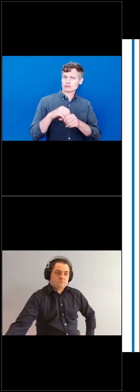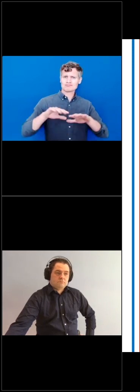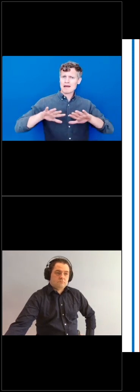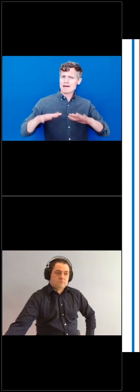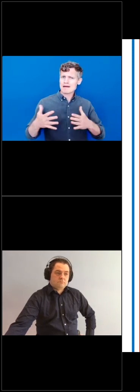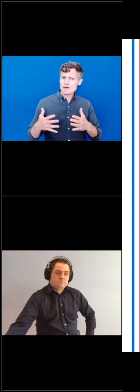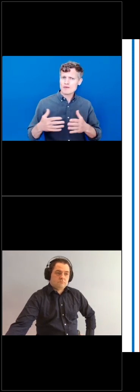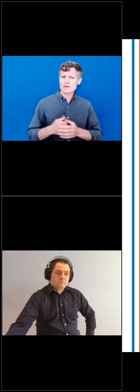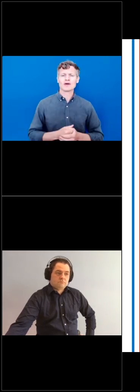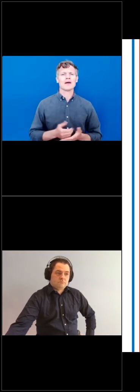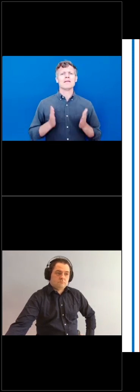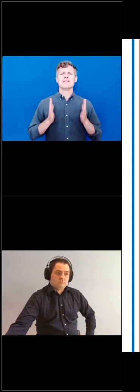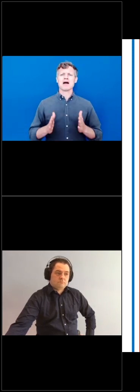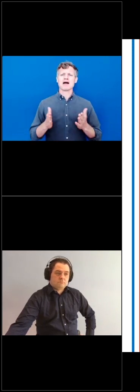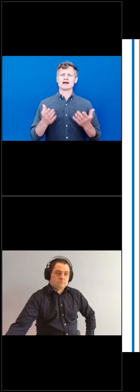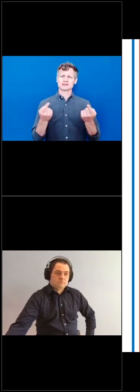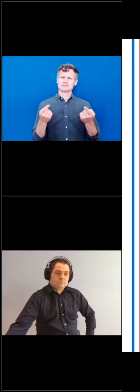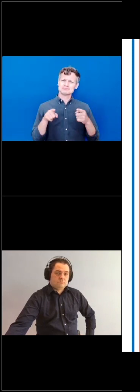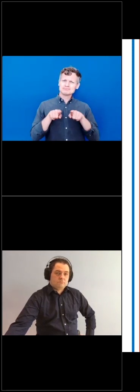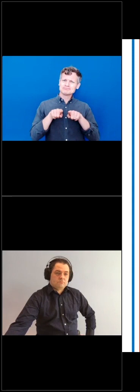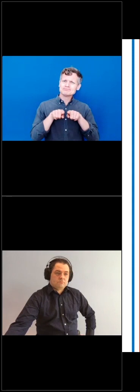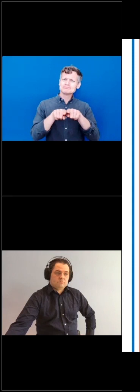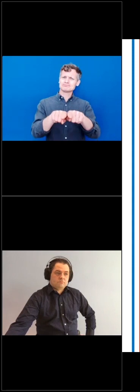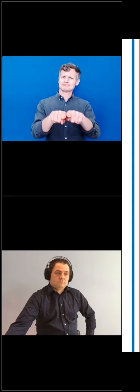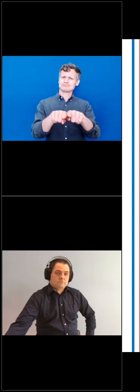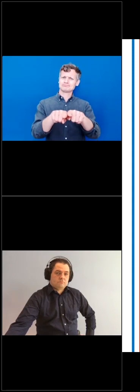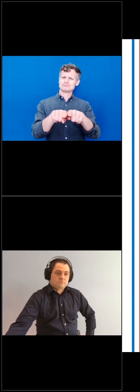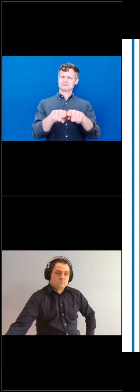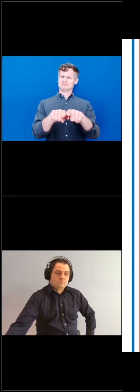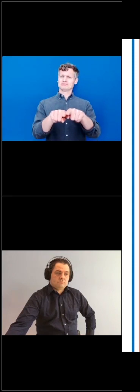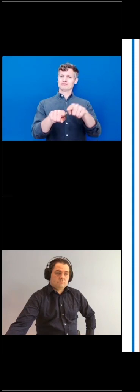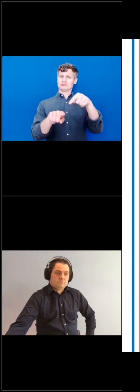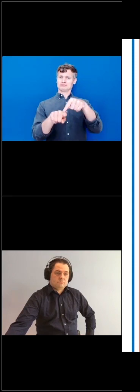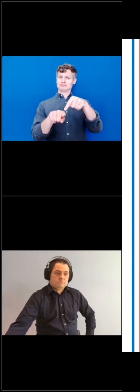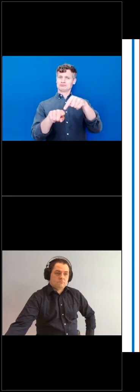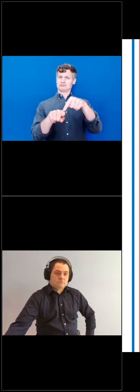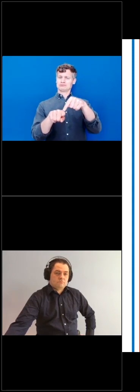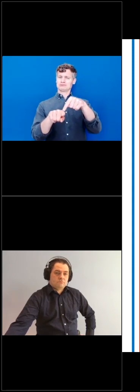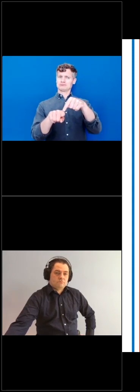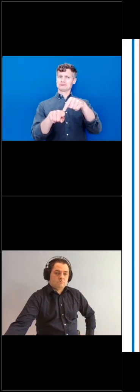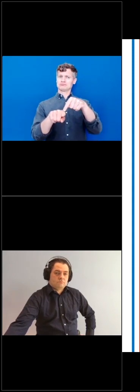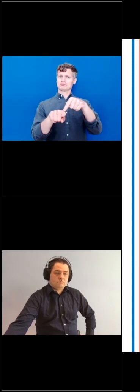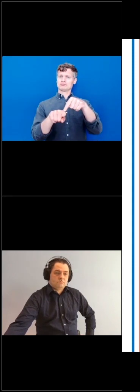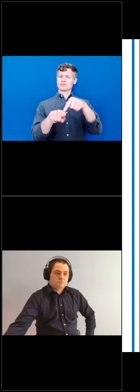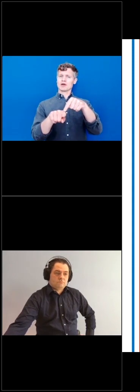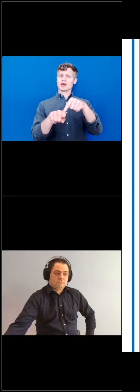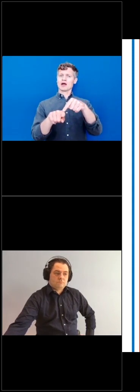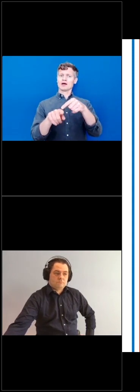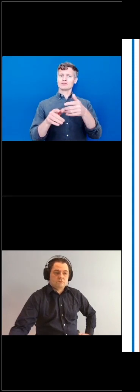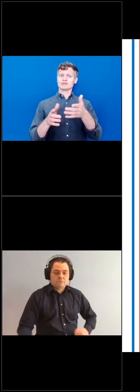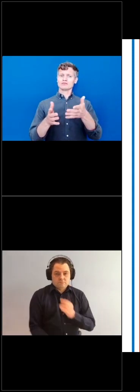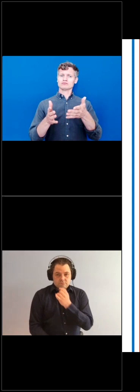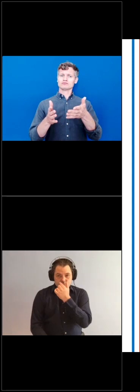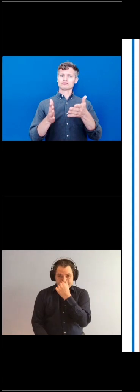or what we call a two-pronged approach. So on one hand, identifying and removing gaps across all